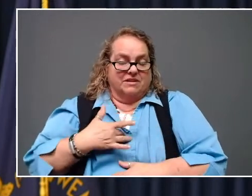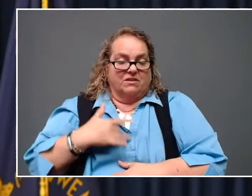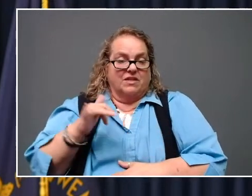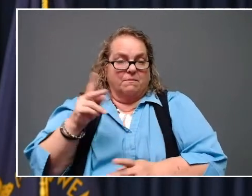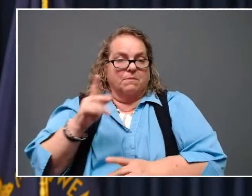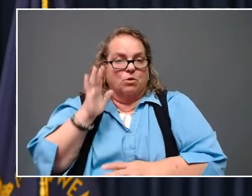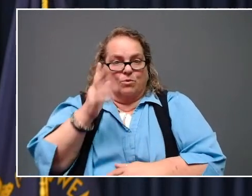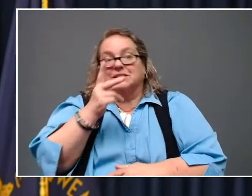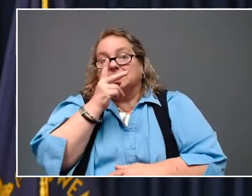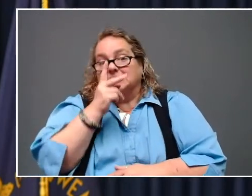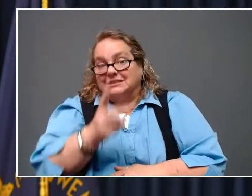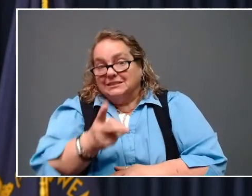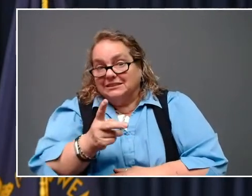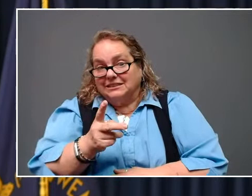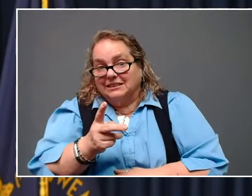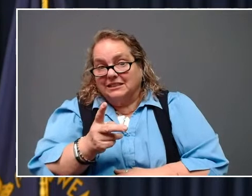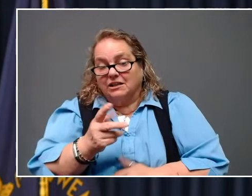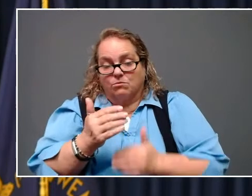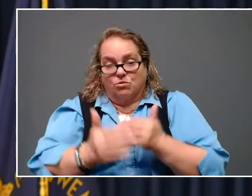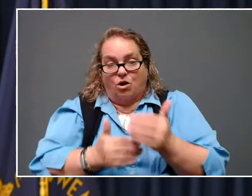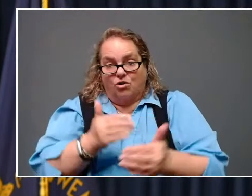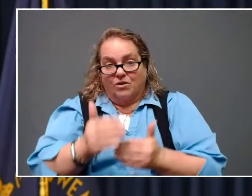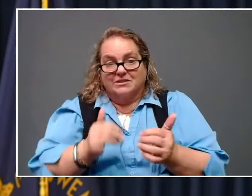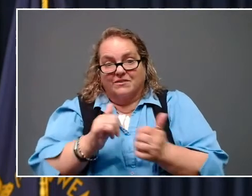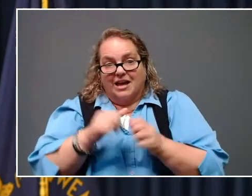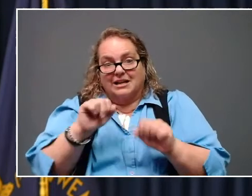see progress that can be